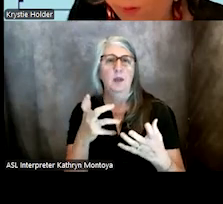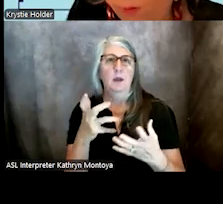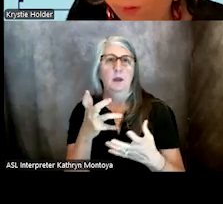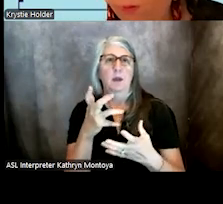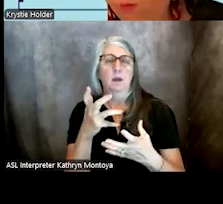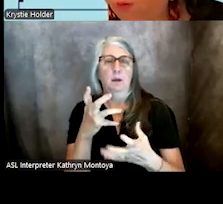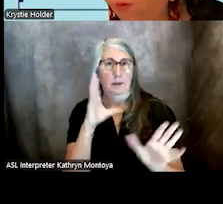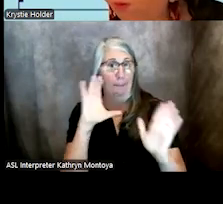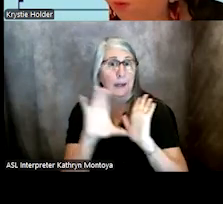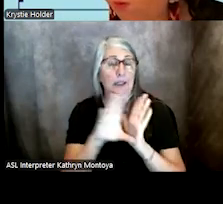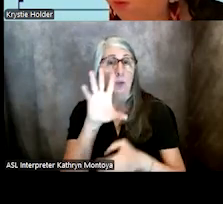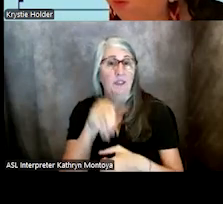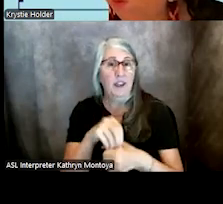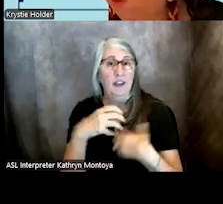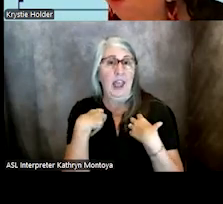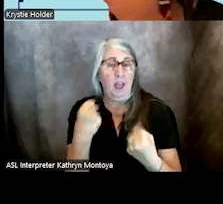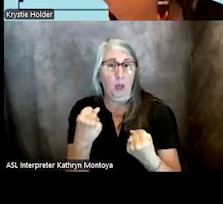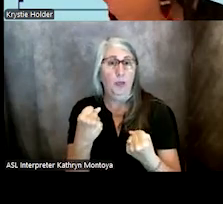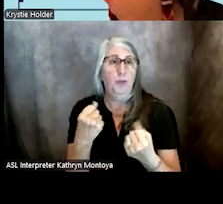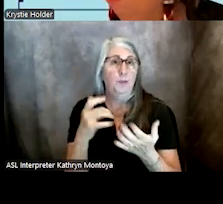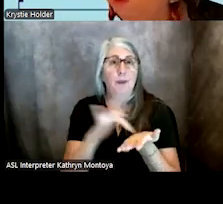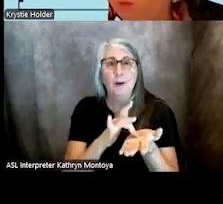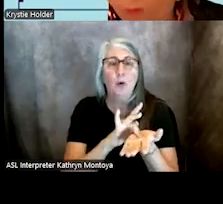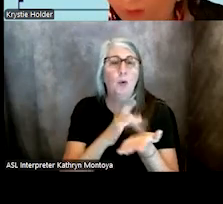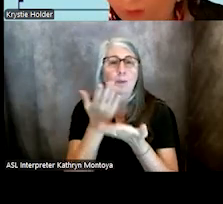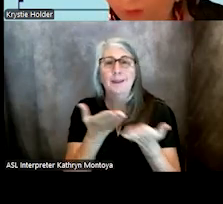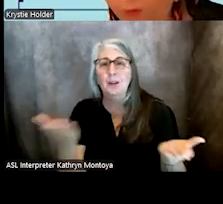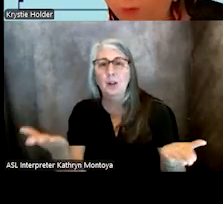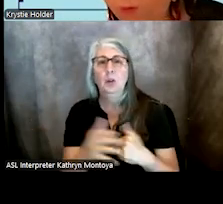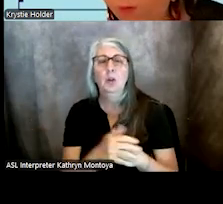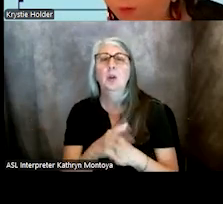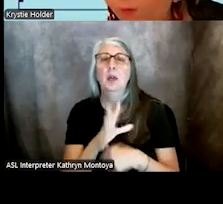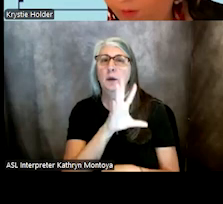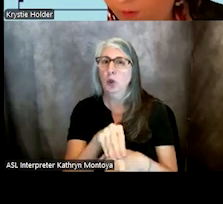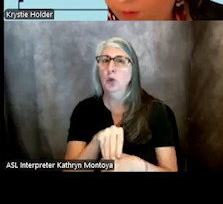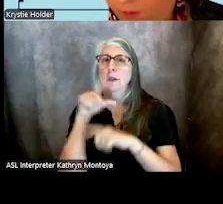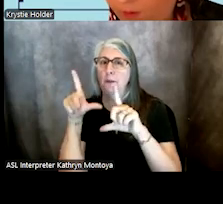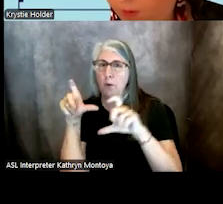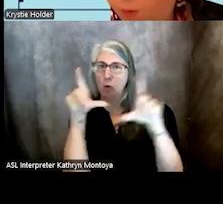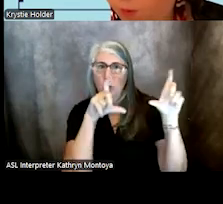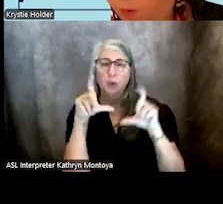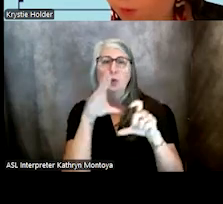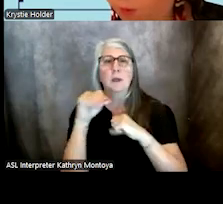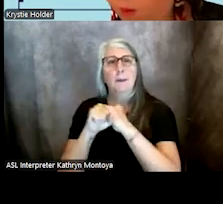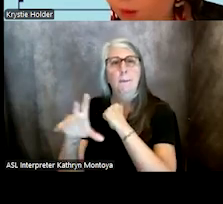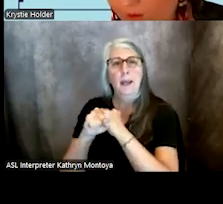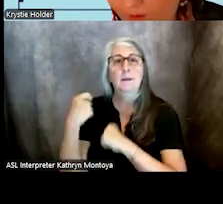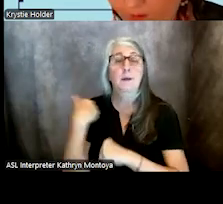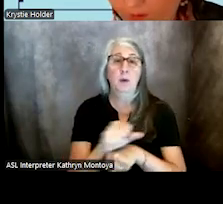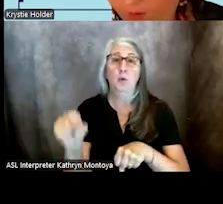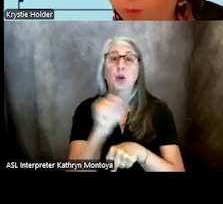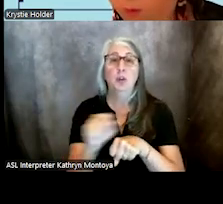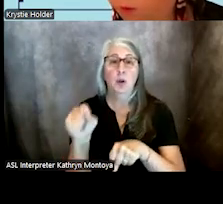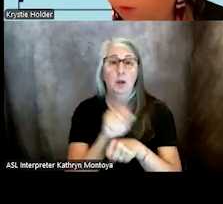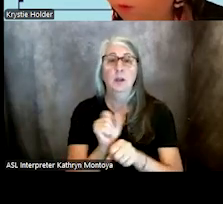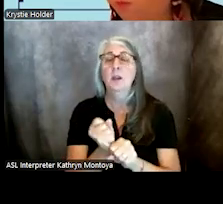and in some of these like photo shoots and campaigns that we work on. It creates a